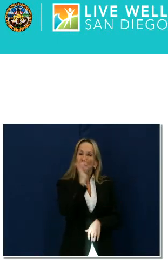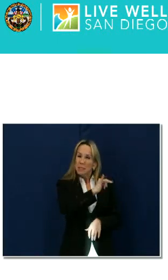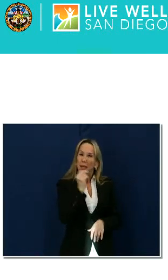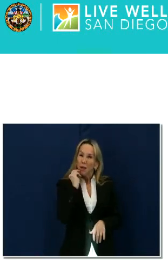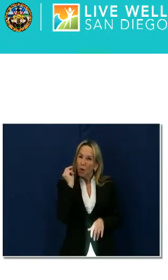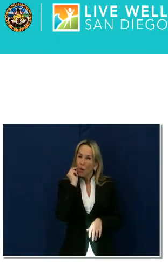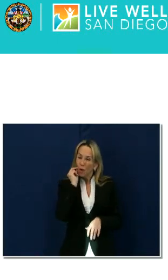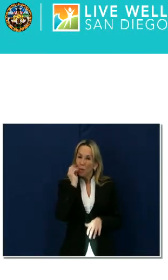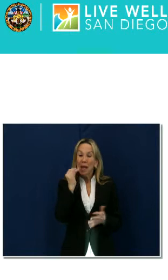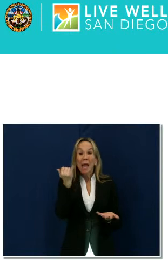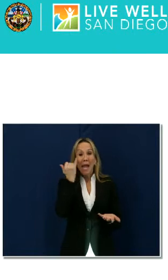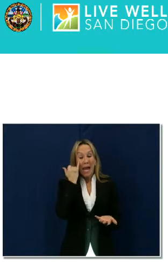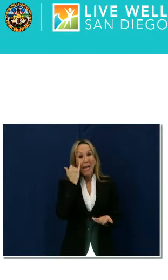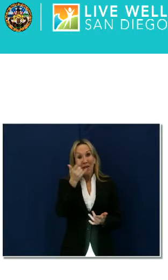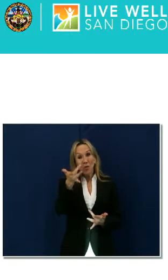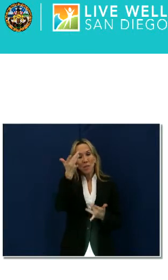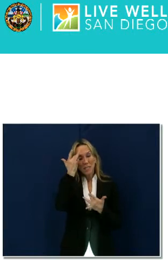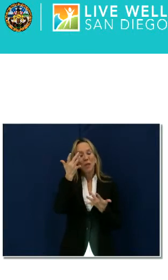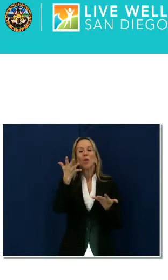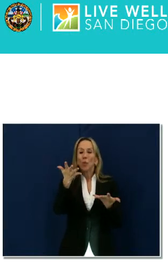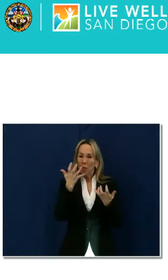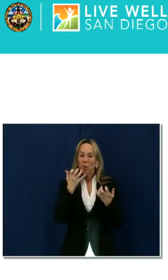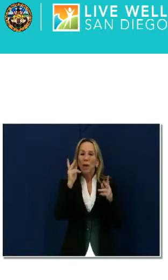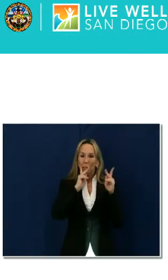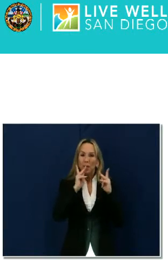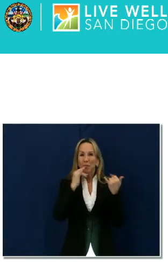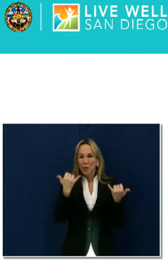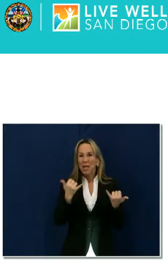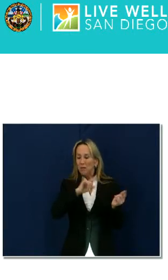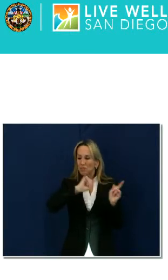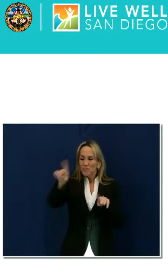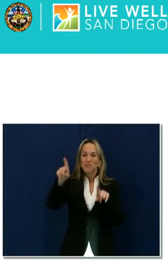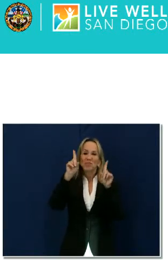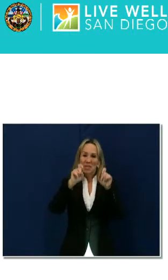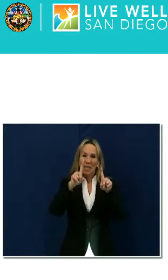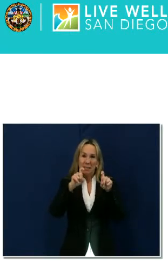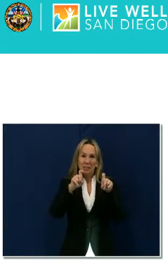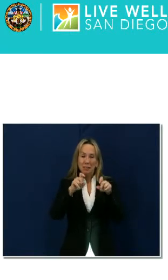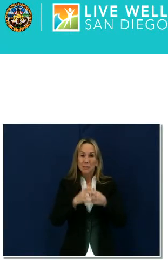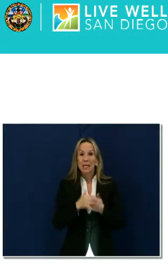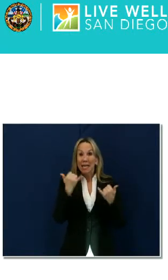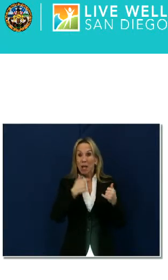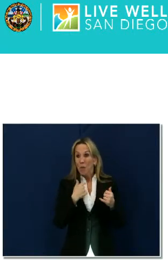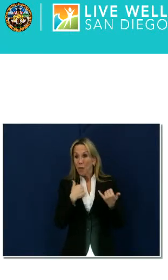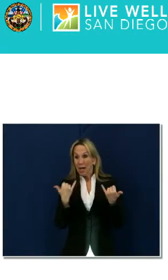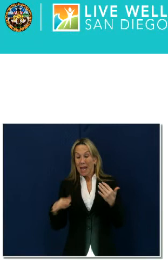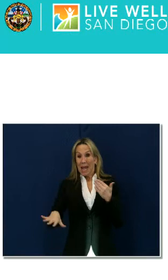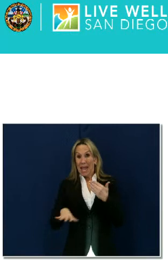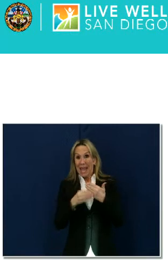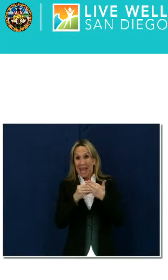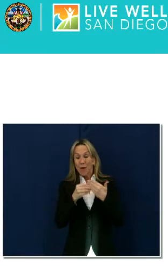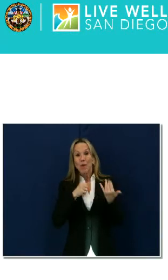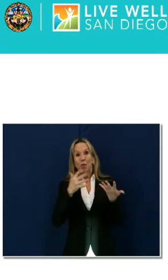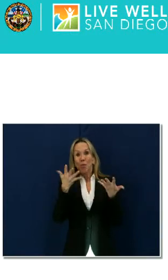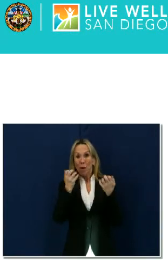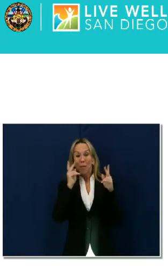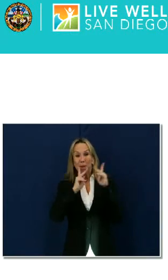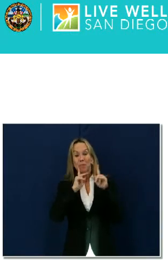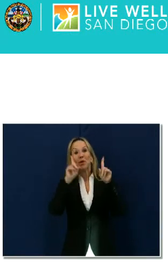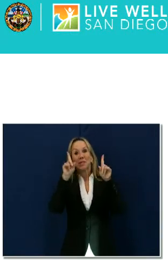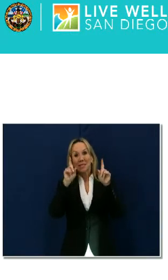sick, we want them to get tested. Now we're adding another component, because we now have vaccines, is to